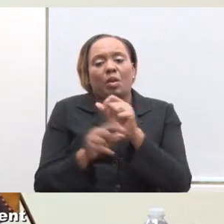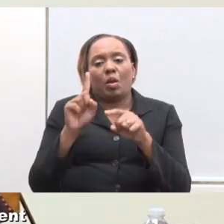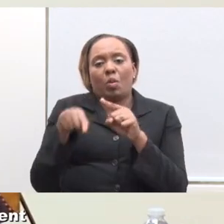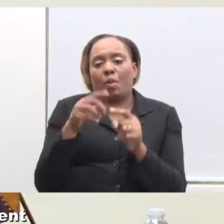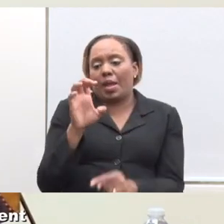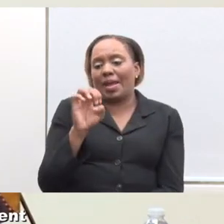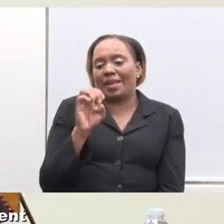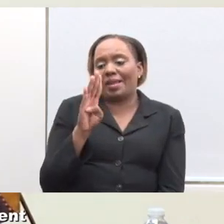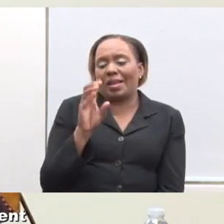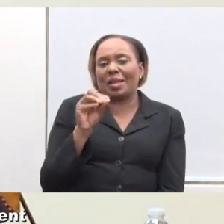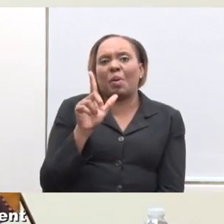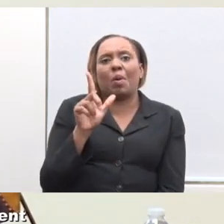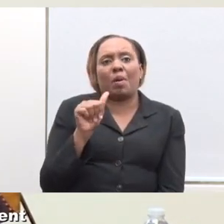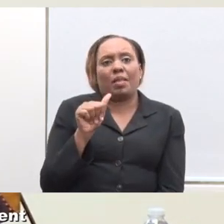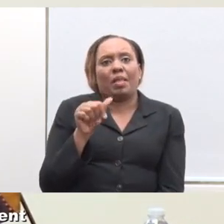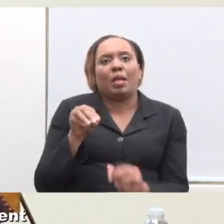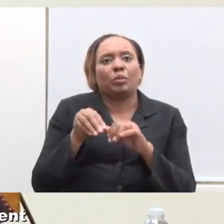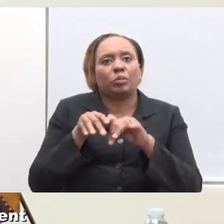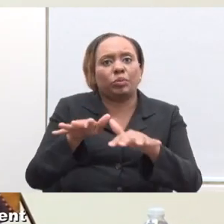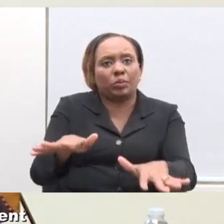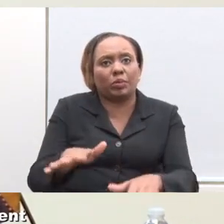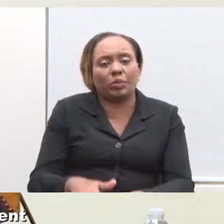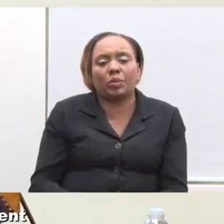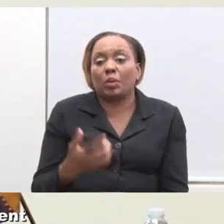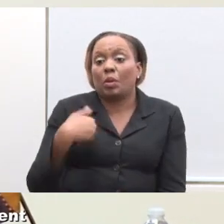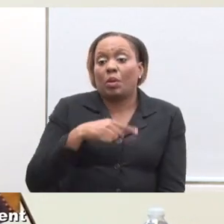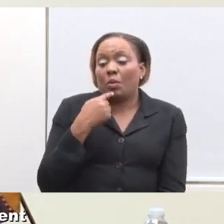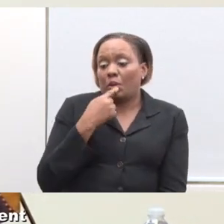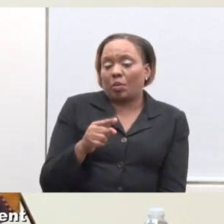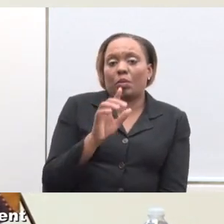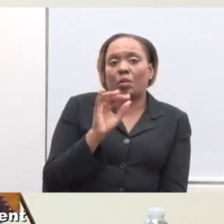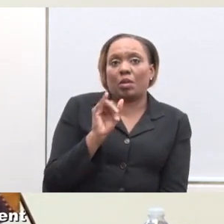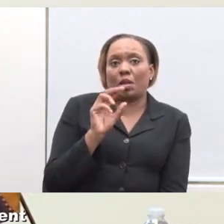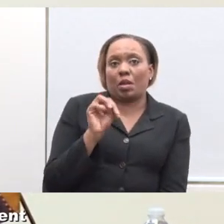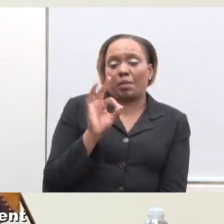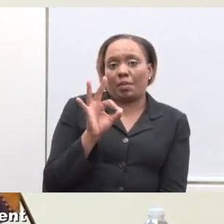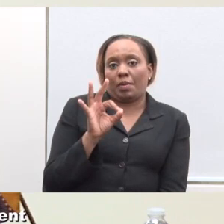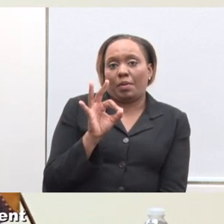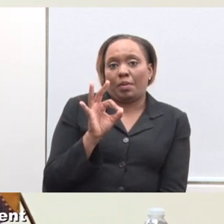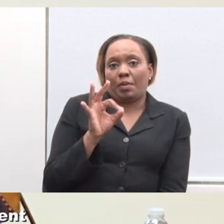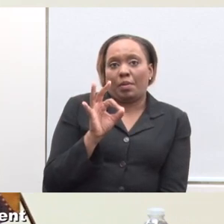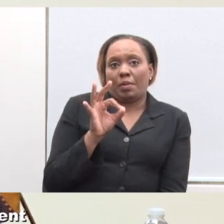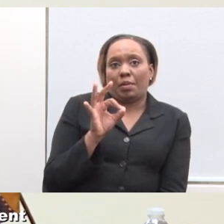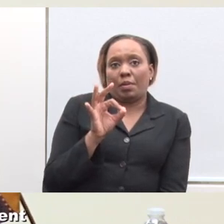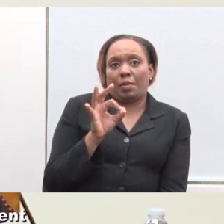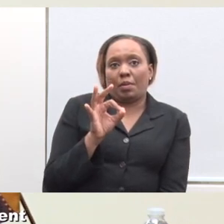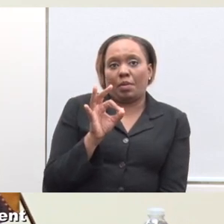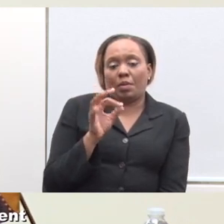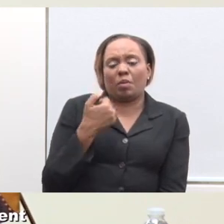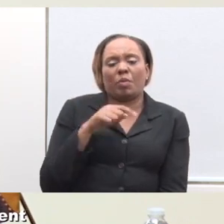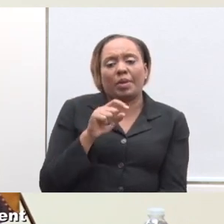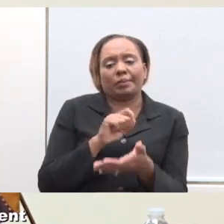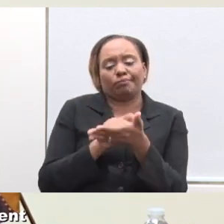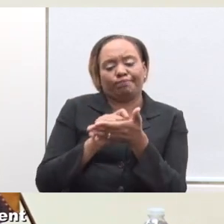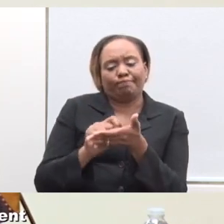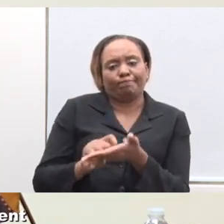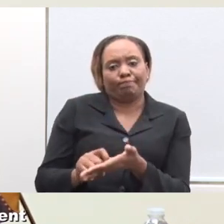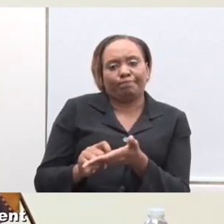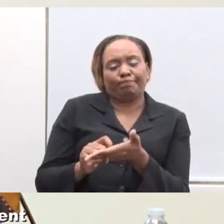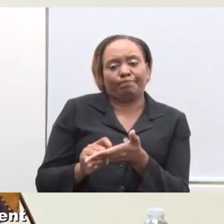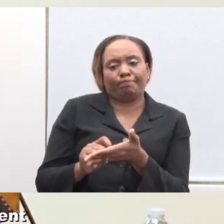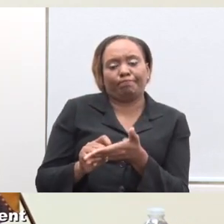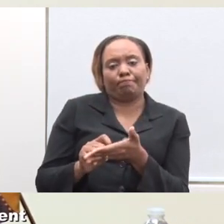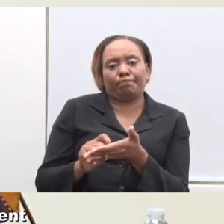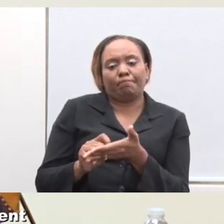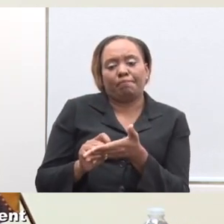Ebola. We have said to the International Monetary Fund, and writing to them as well, to represent as chairman of